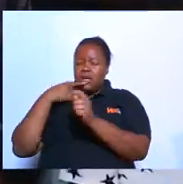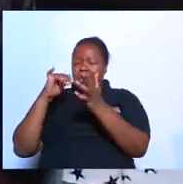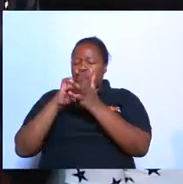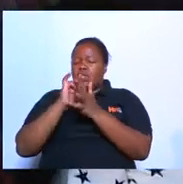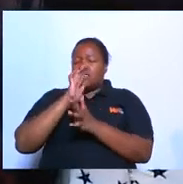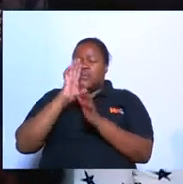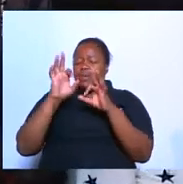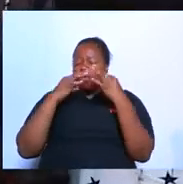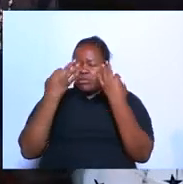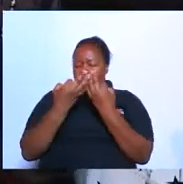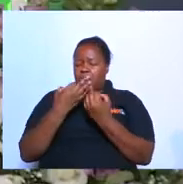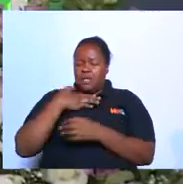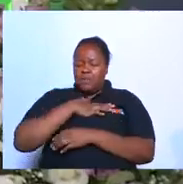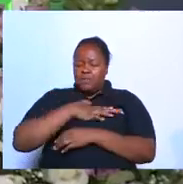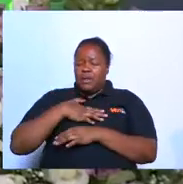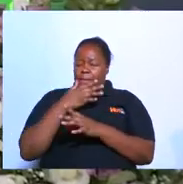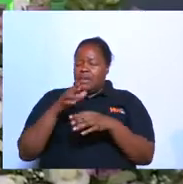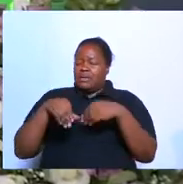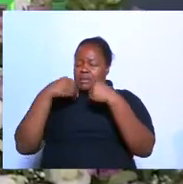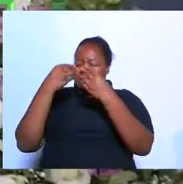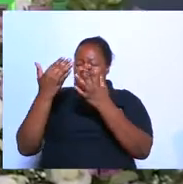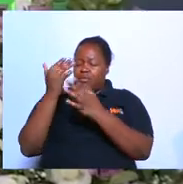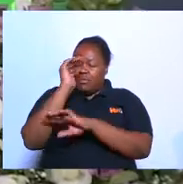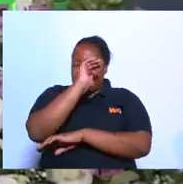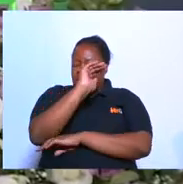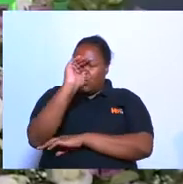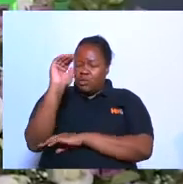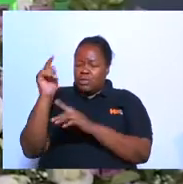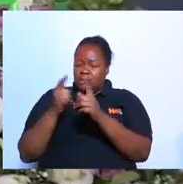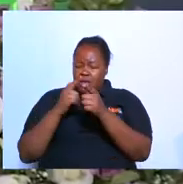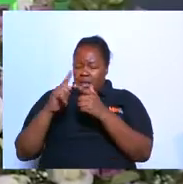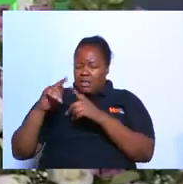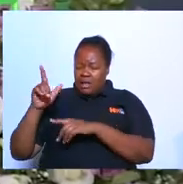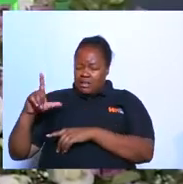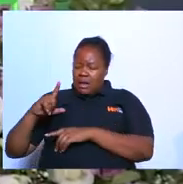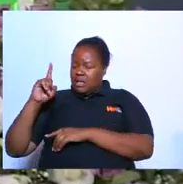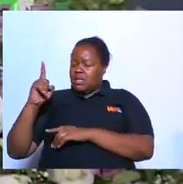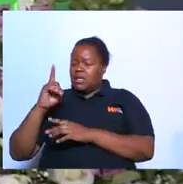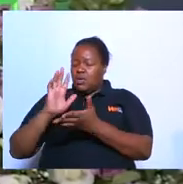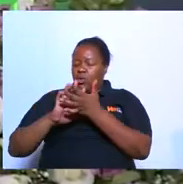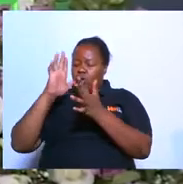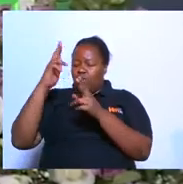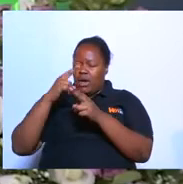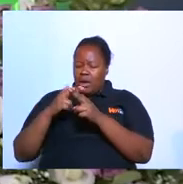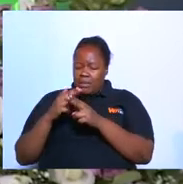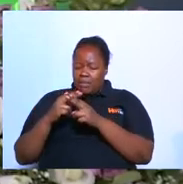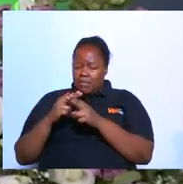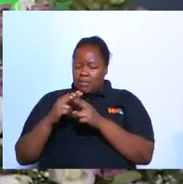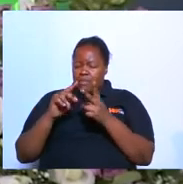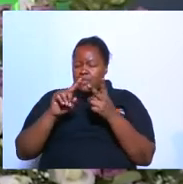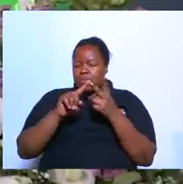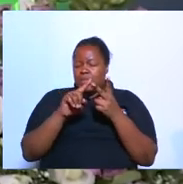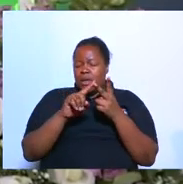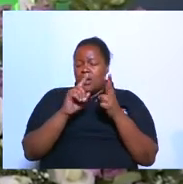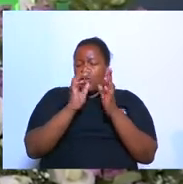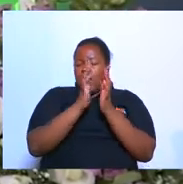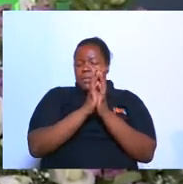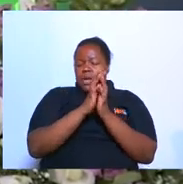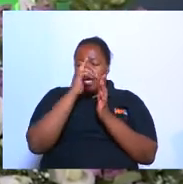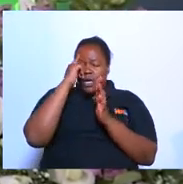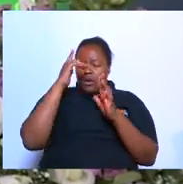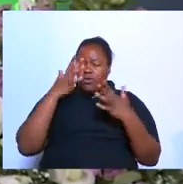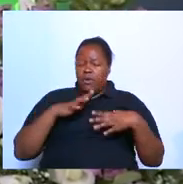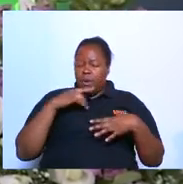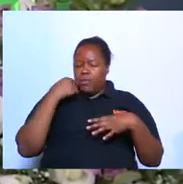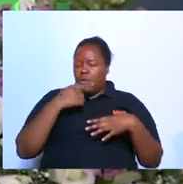may you provide this request and then she will glorify your name we are praying for those who are suffering